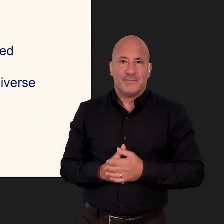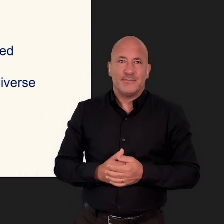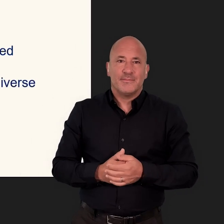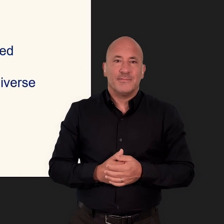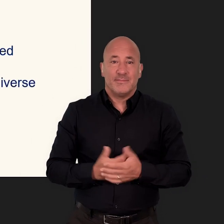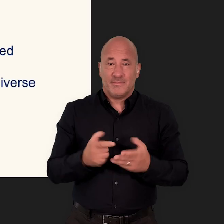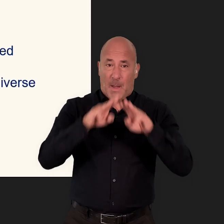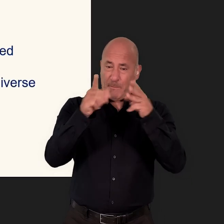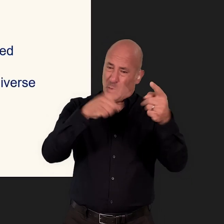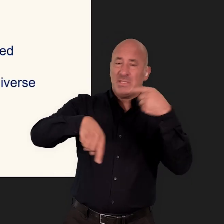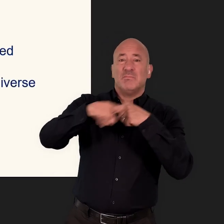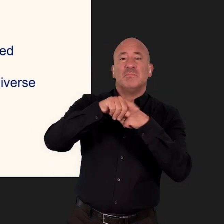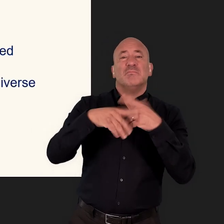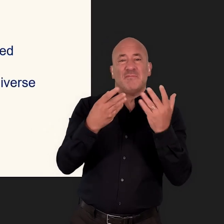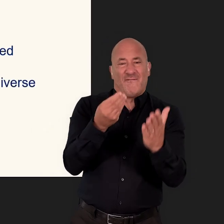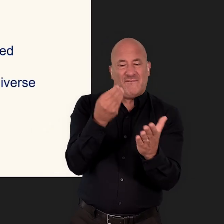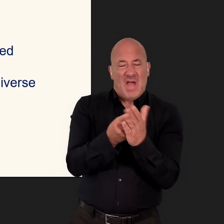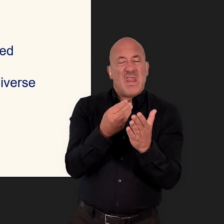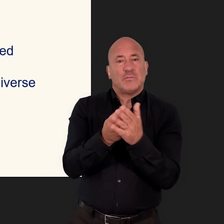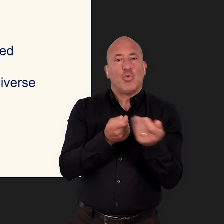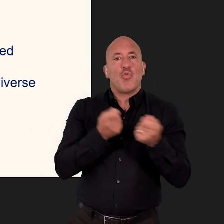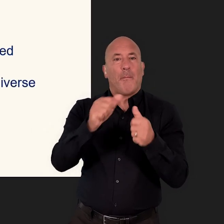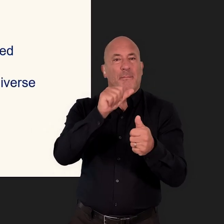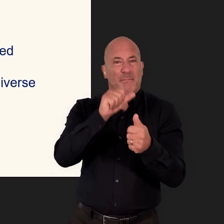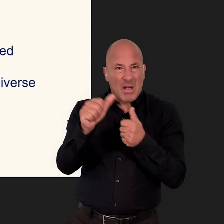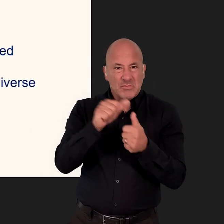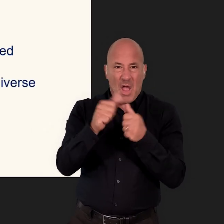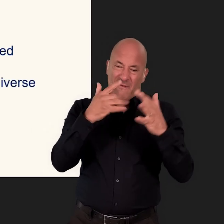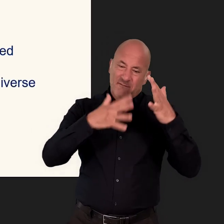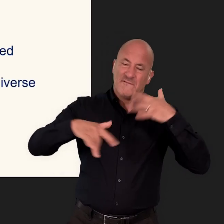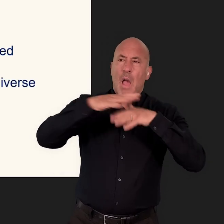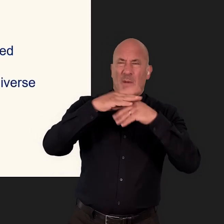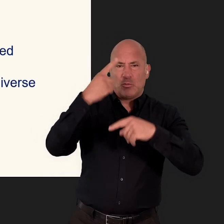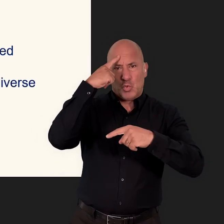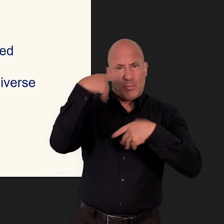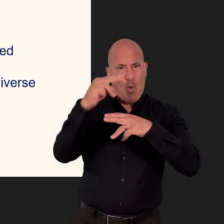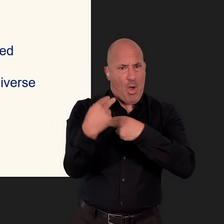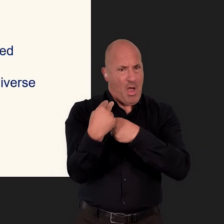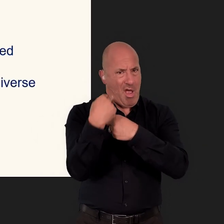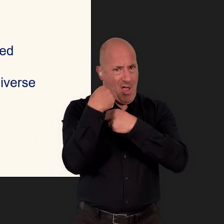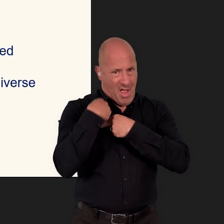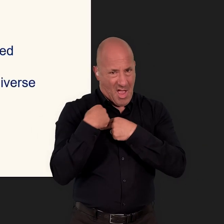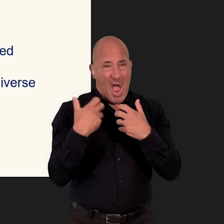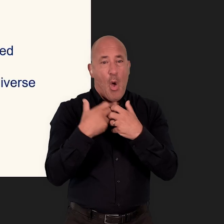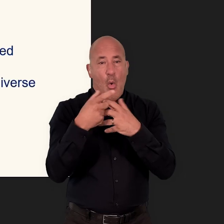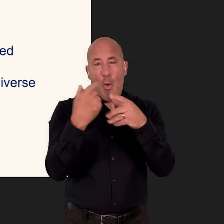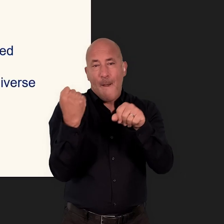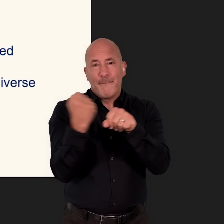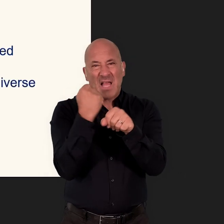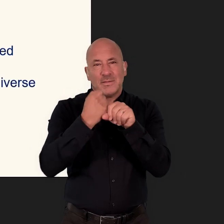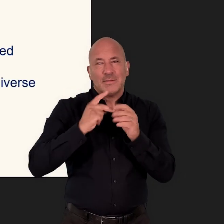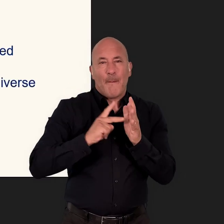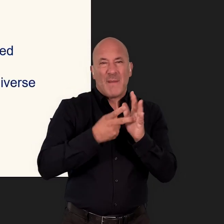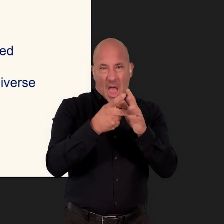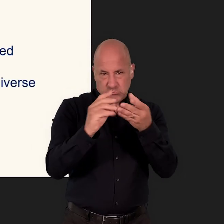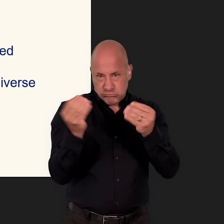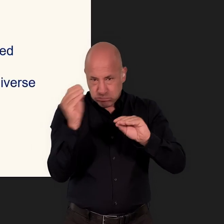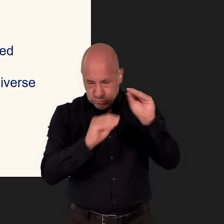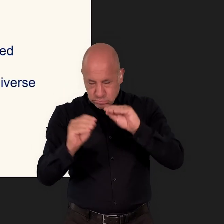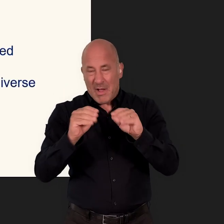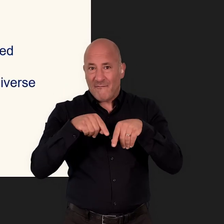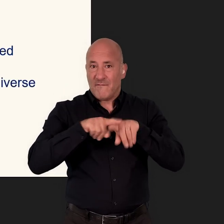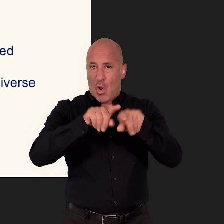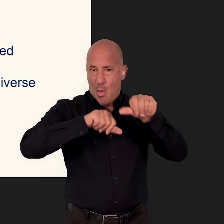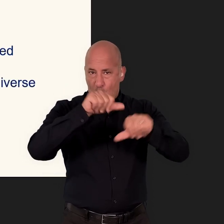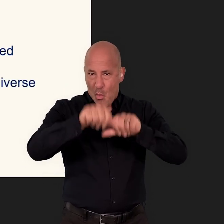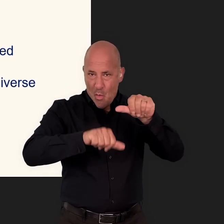investment. Museums will become more financially resilient and environmentally responsible by developing and implementing maintenance